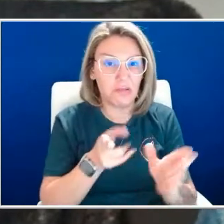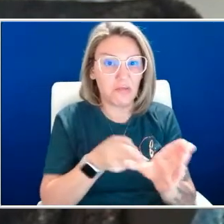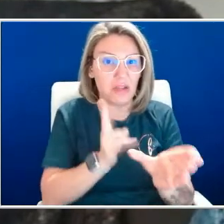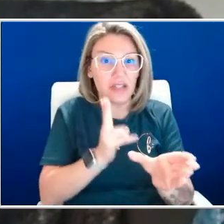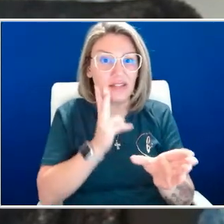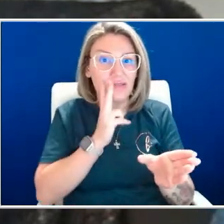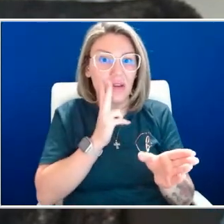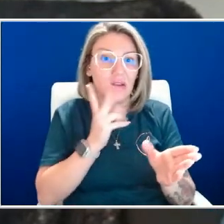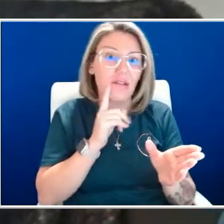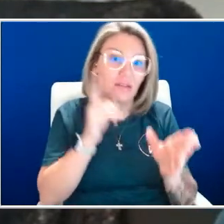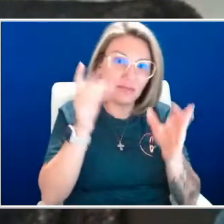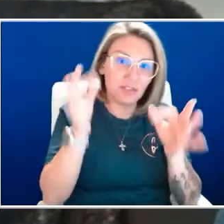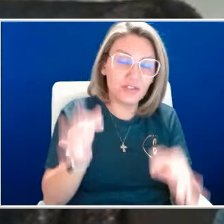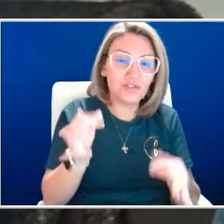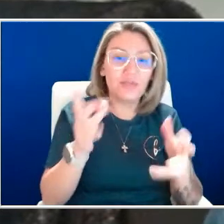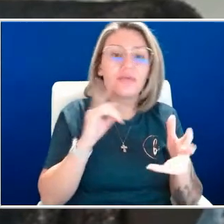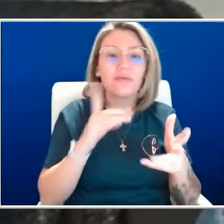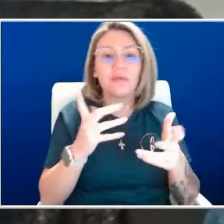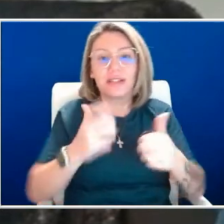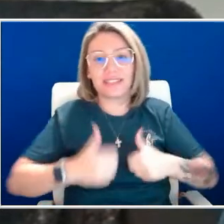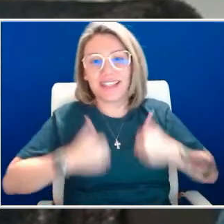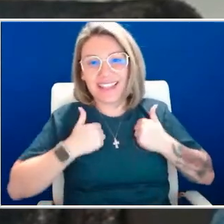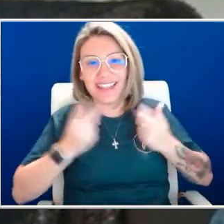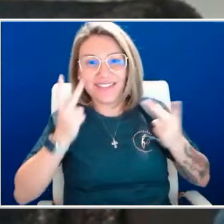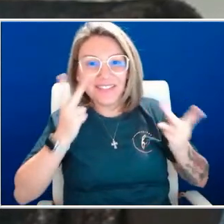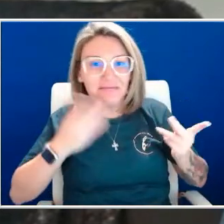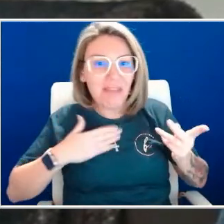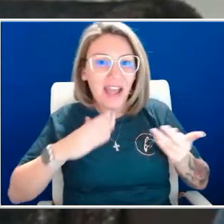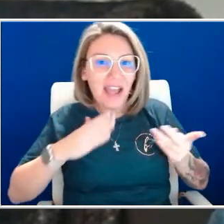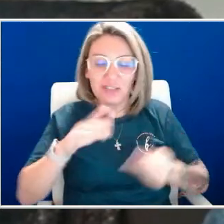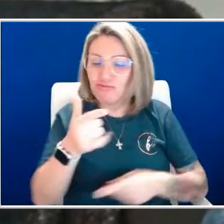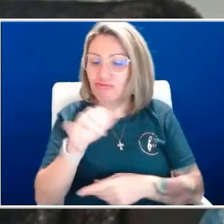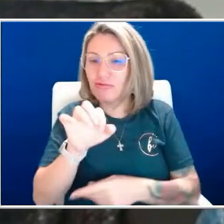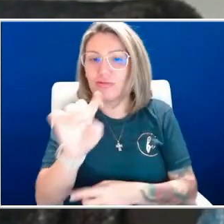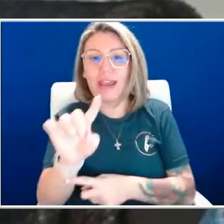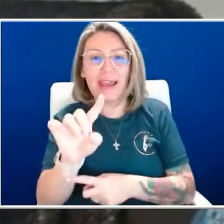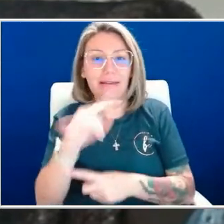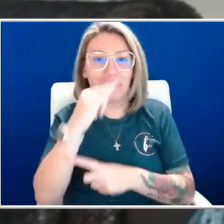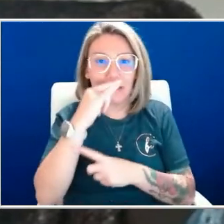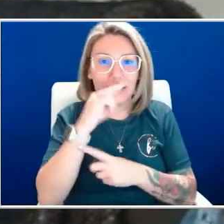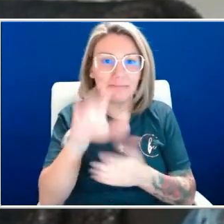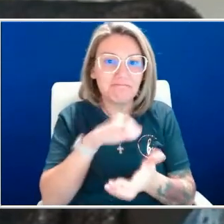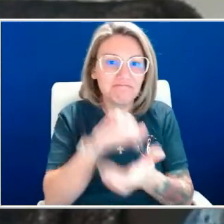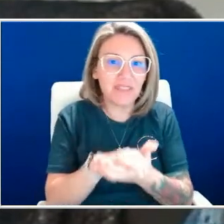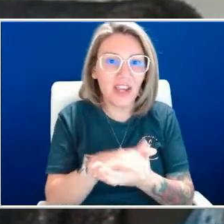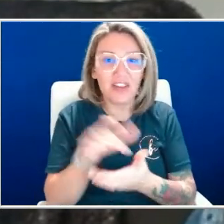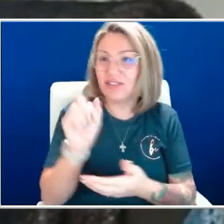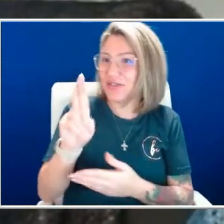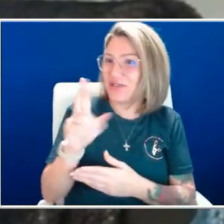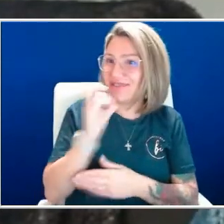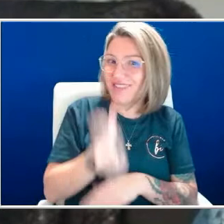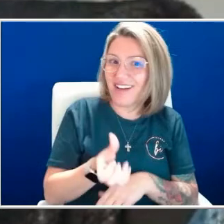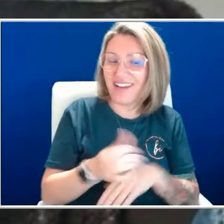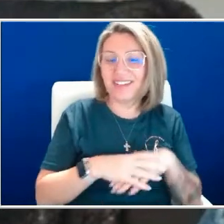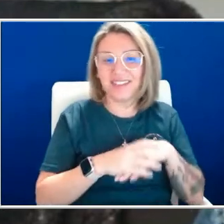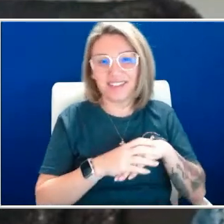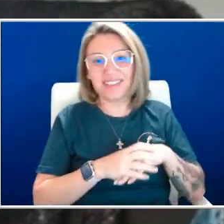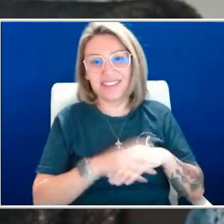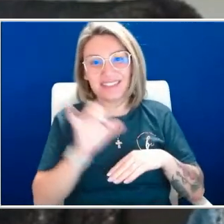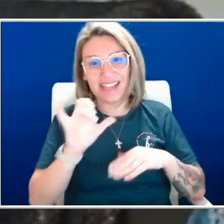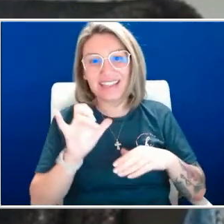I wanted to live and see my grandkids get married and my kids or not. So that was an easy quit.